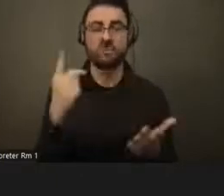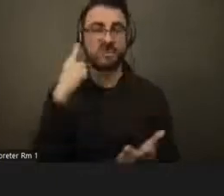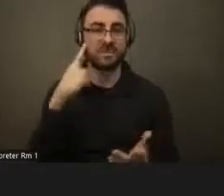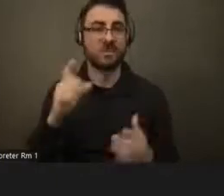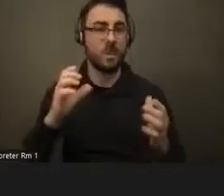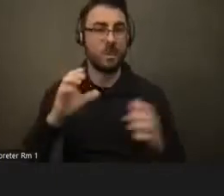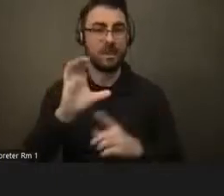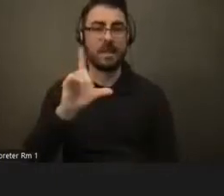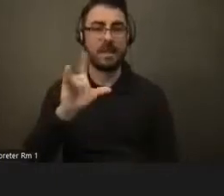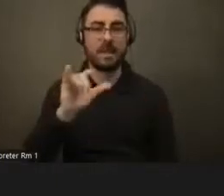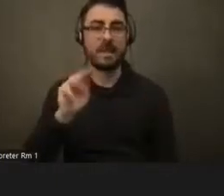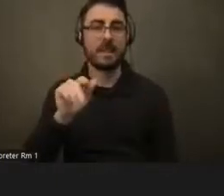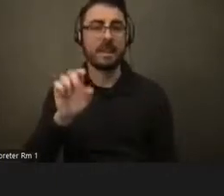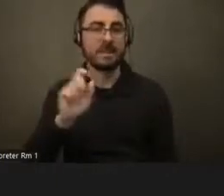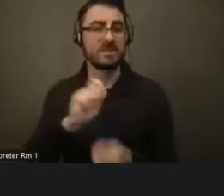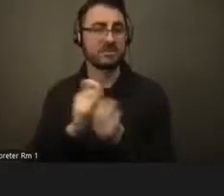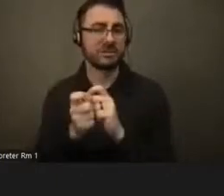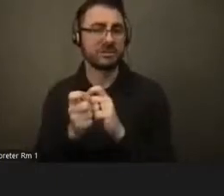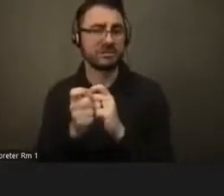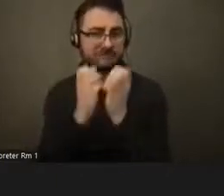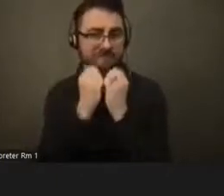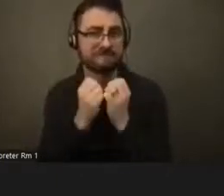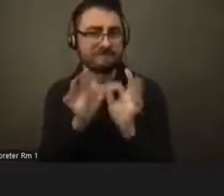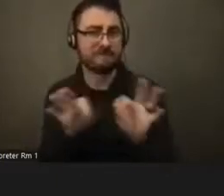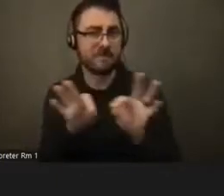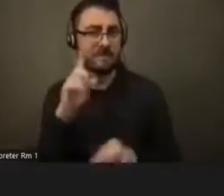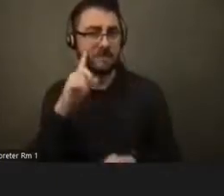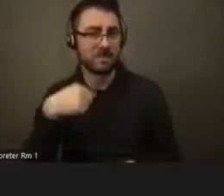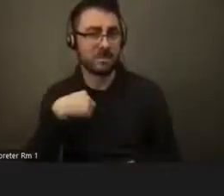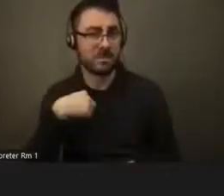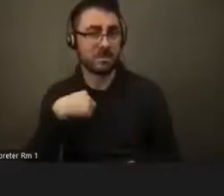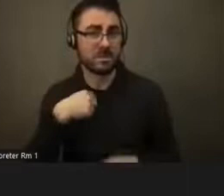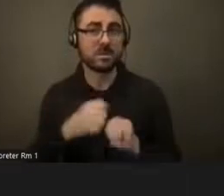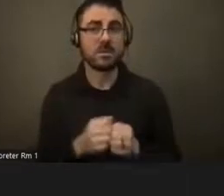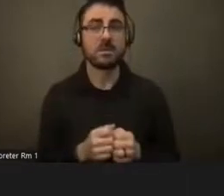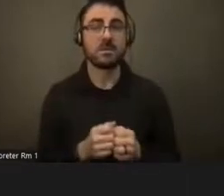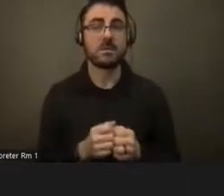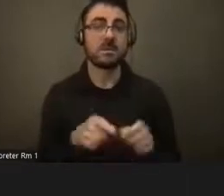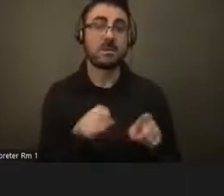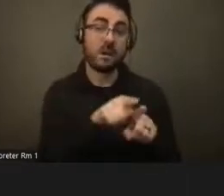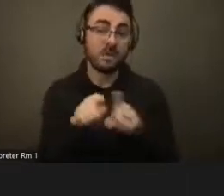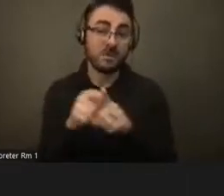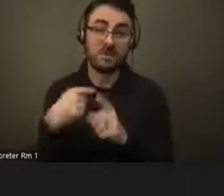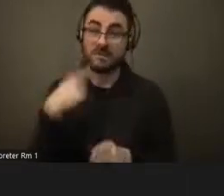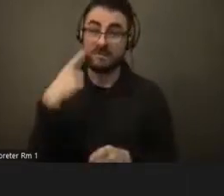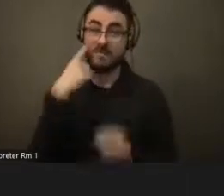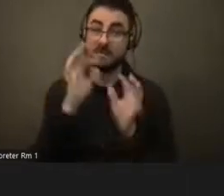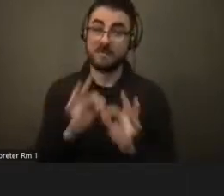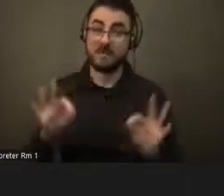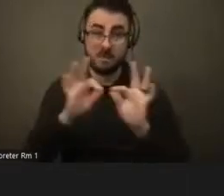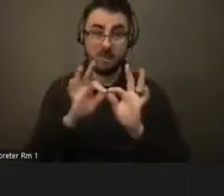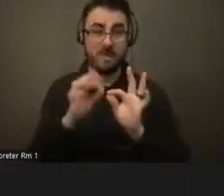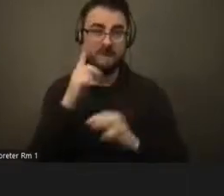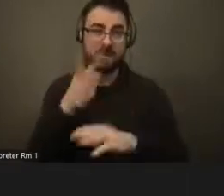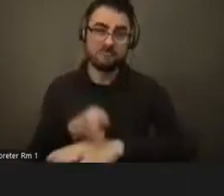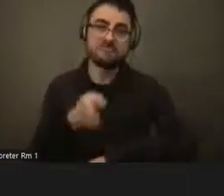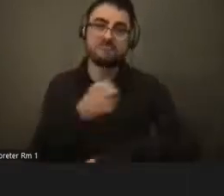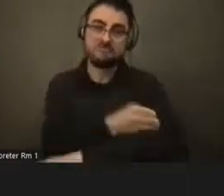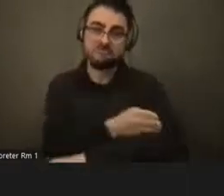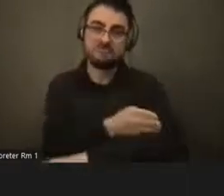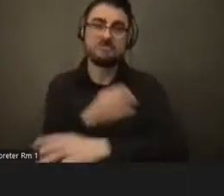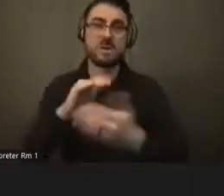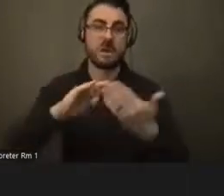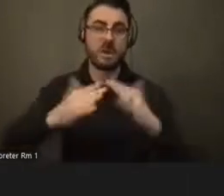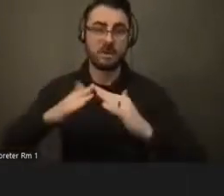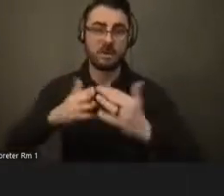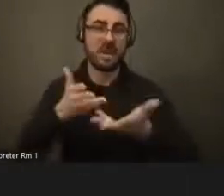me. And lastly, it's important to me that we do a better job with community engagement. So those are just